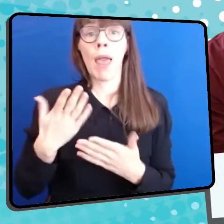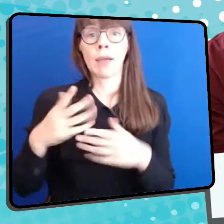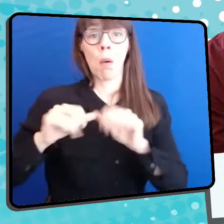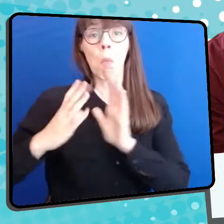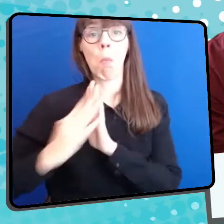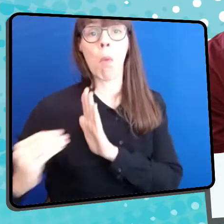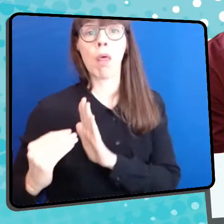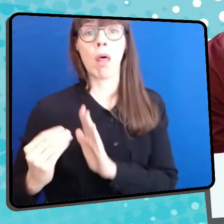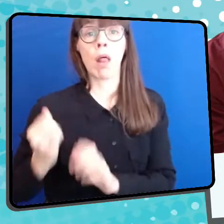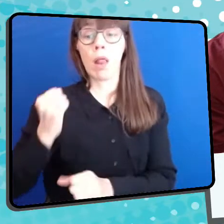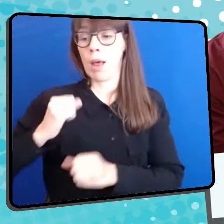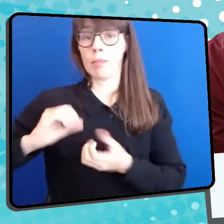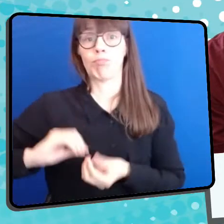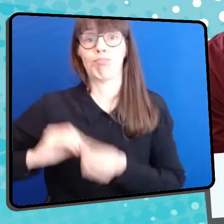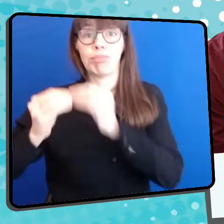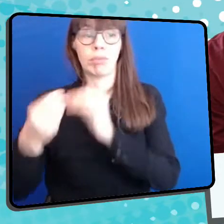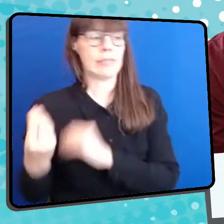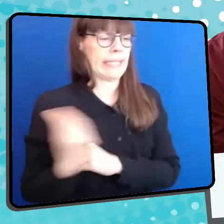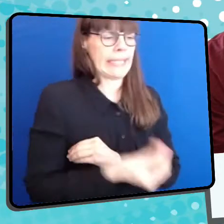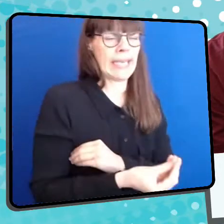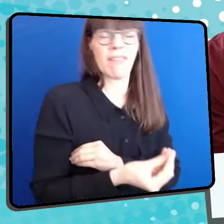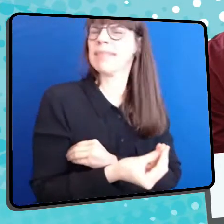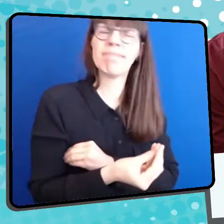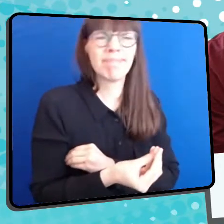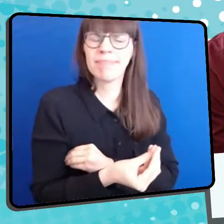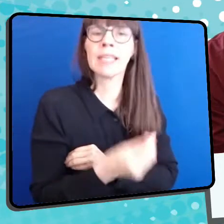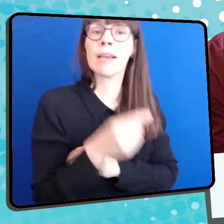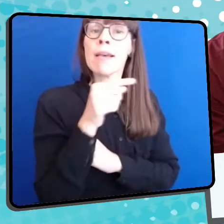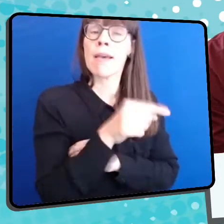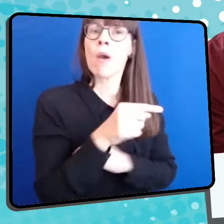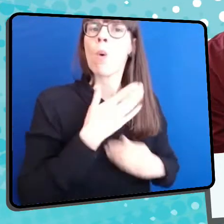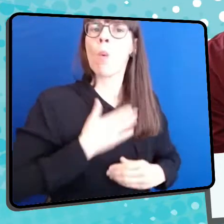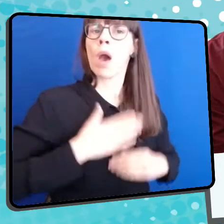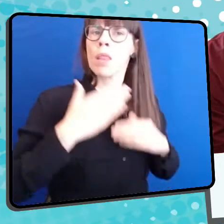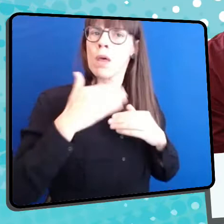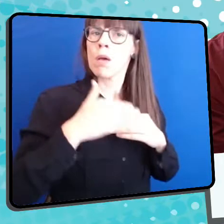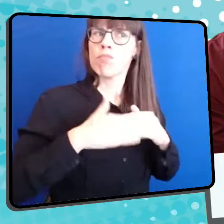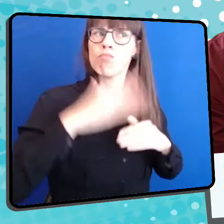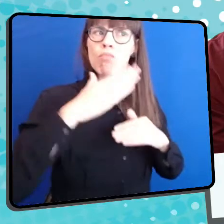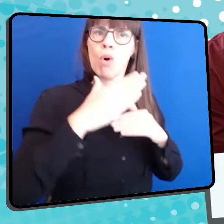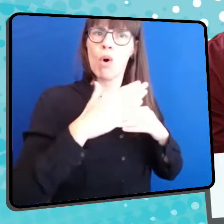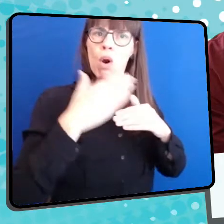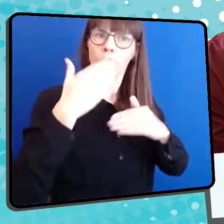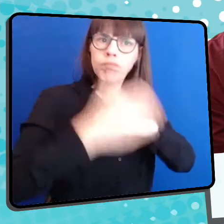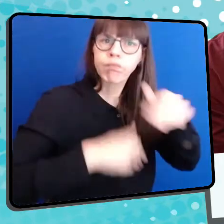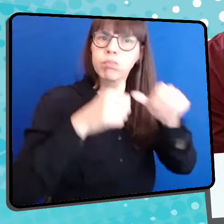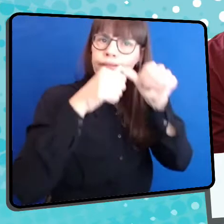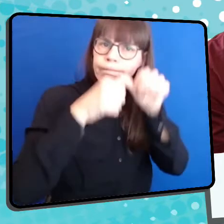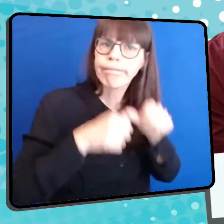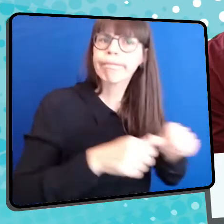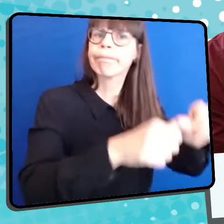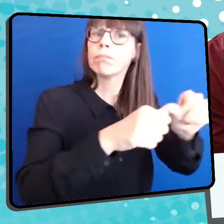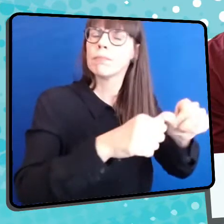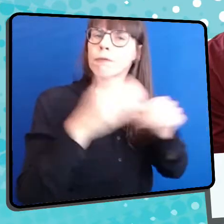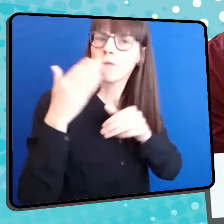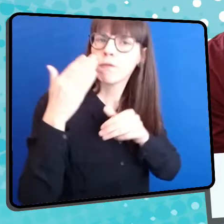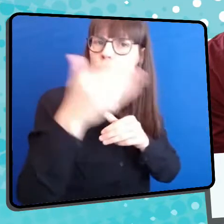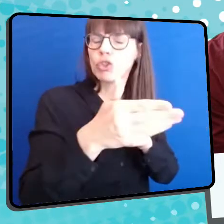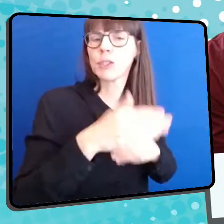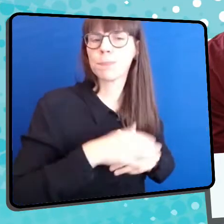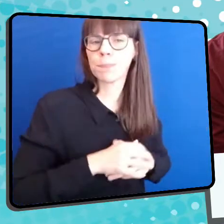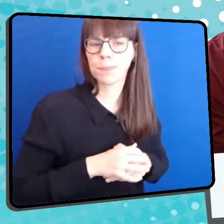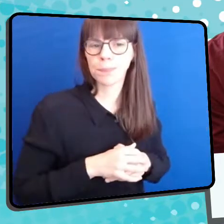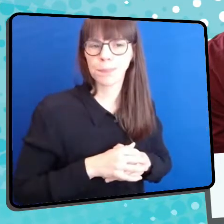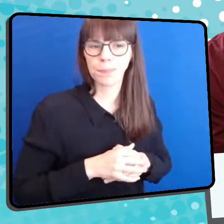okay, might do one couple of things, but people won't maintain the data quality. It just won't be a sustainable solution. So the customers who are taking